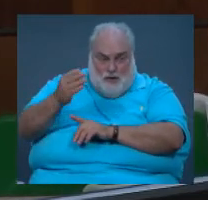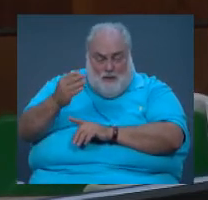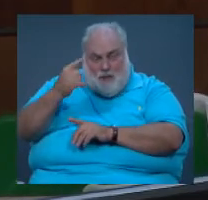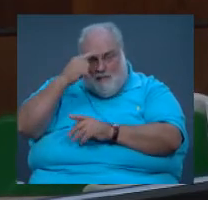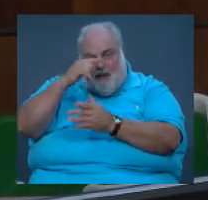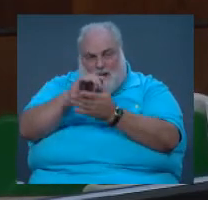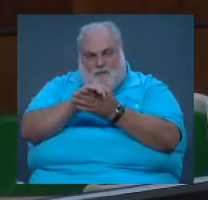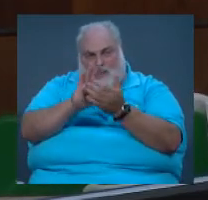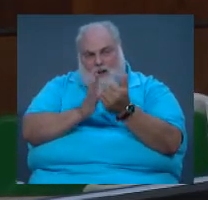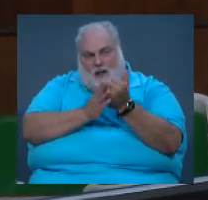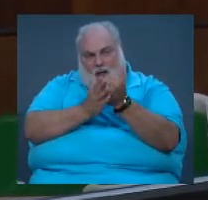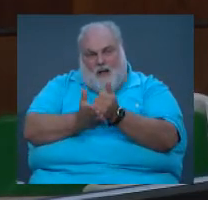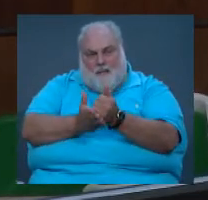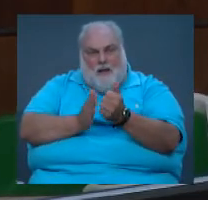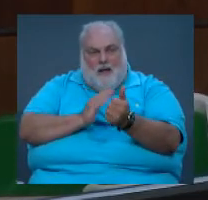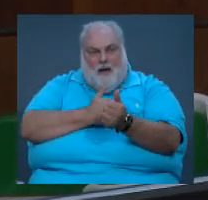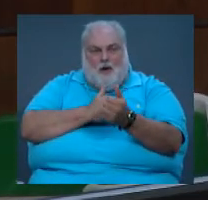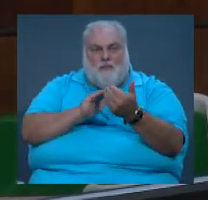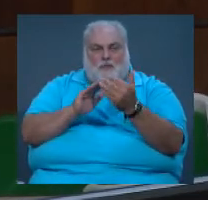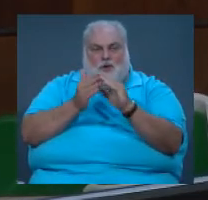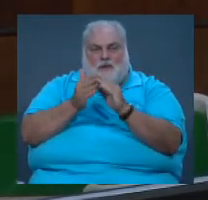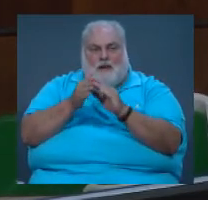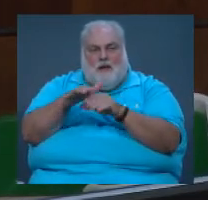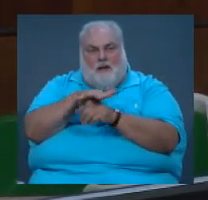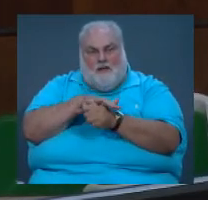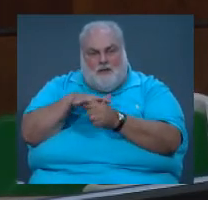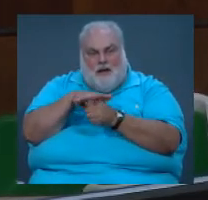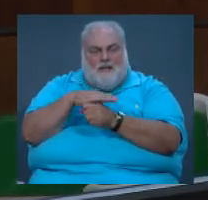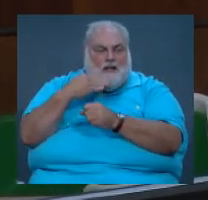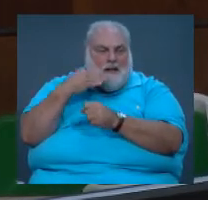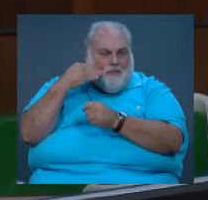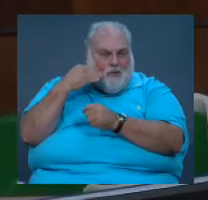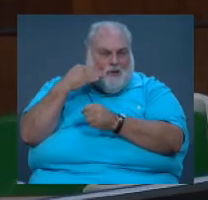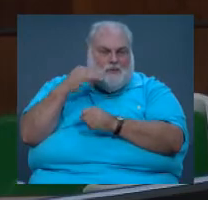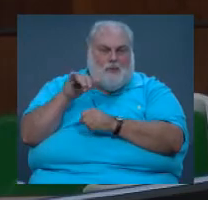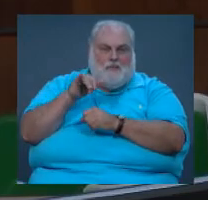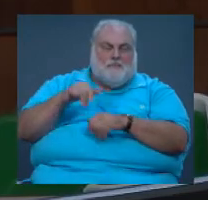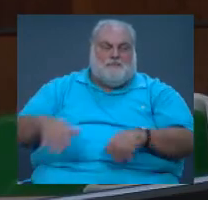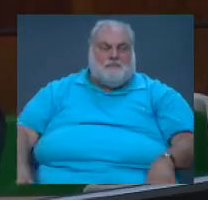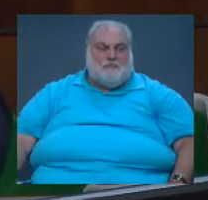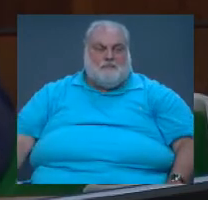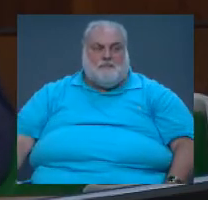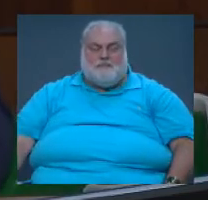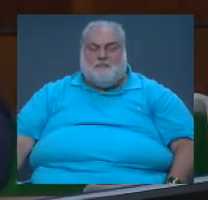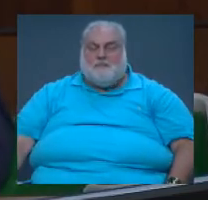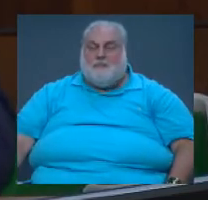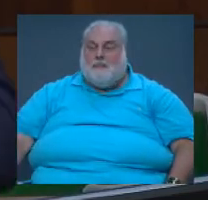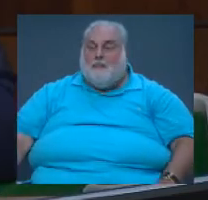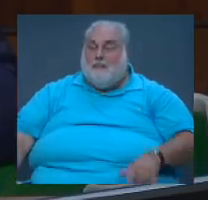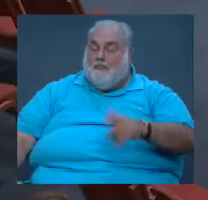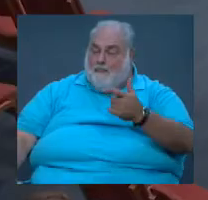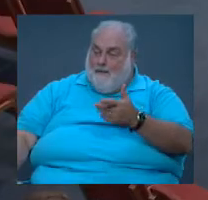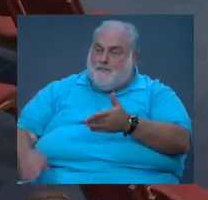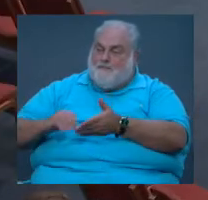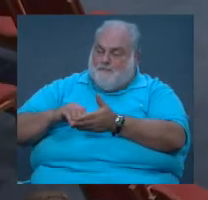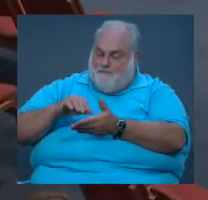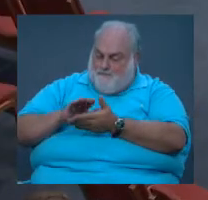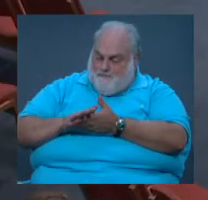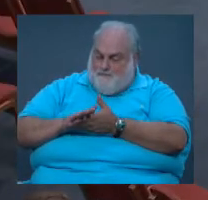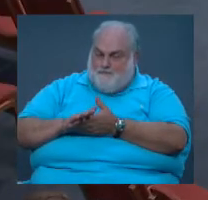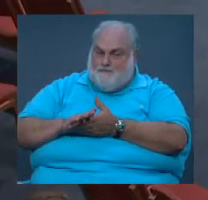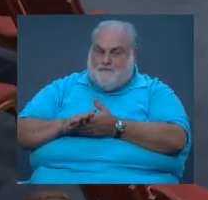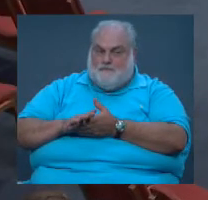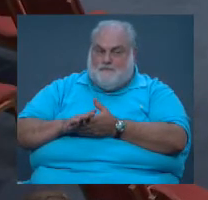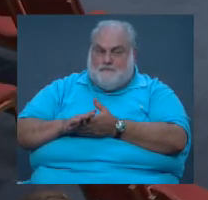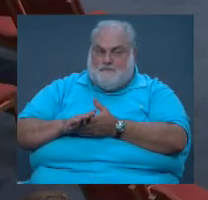think would help our community and help our neighborhoods. Again, that is duly noted, and